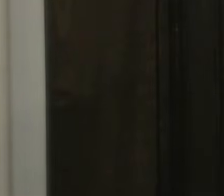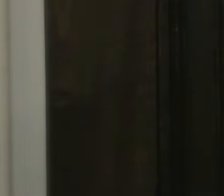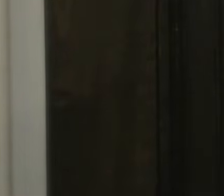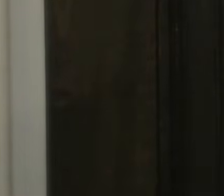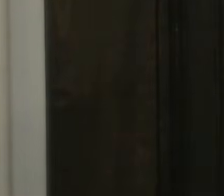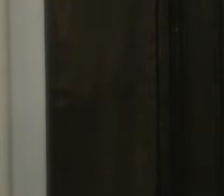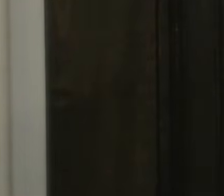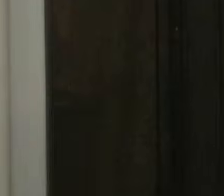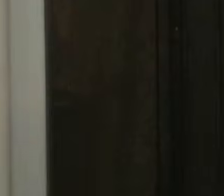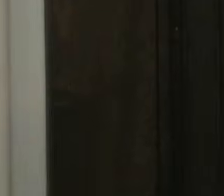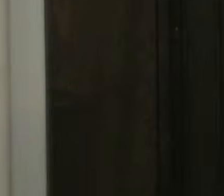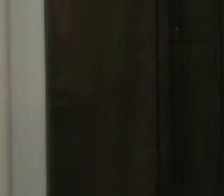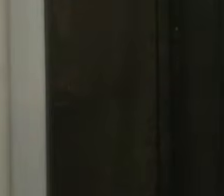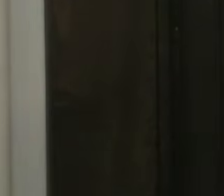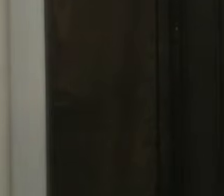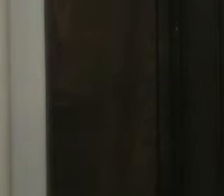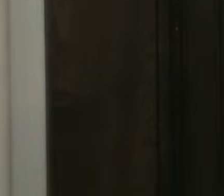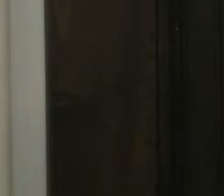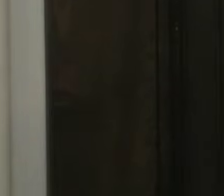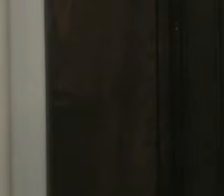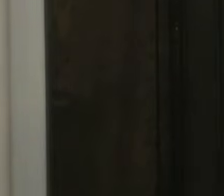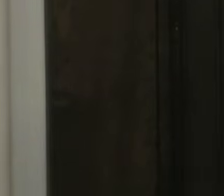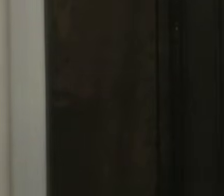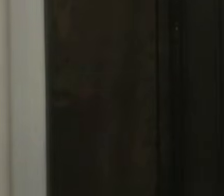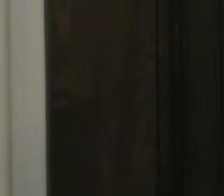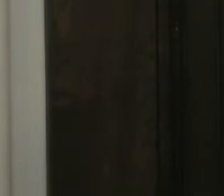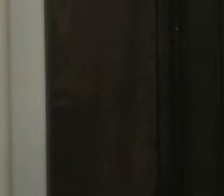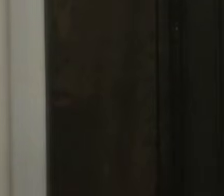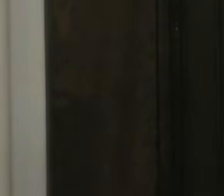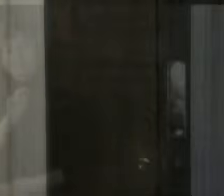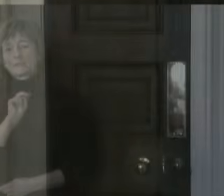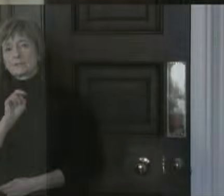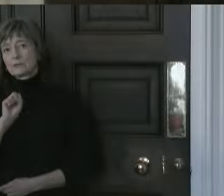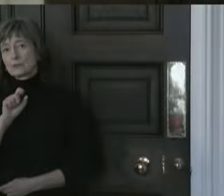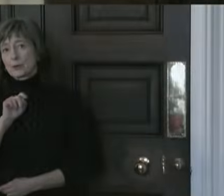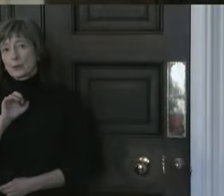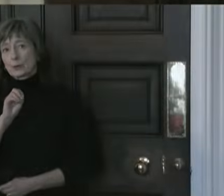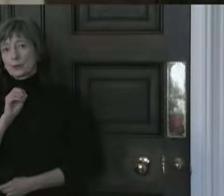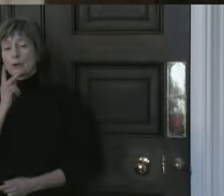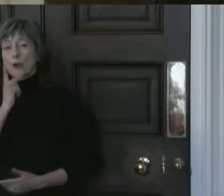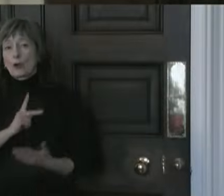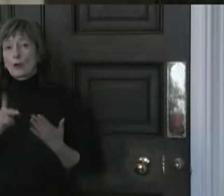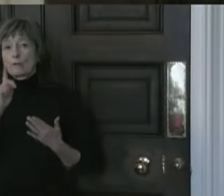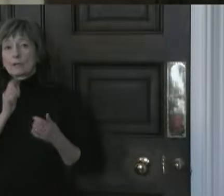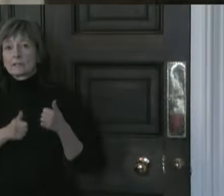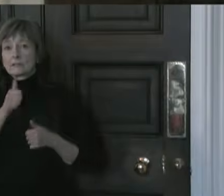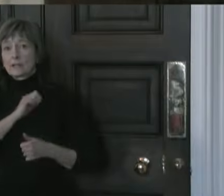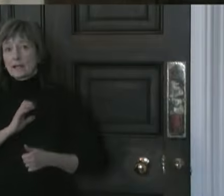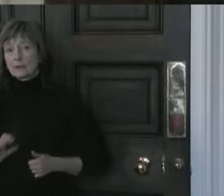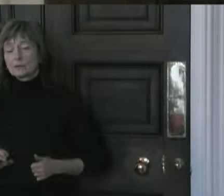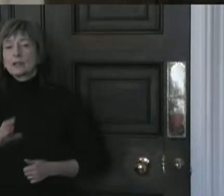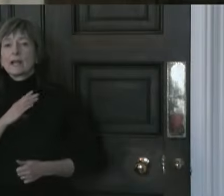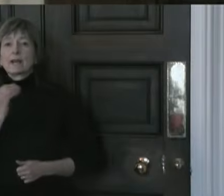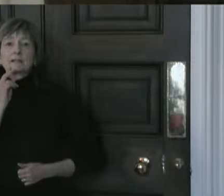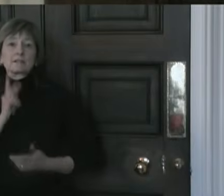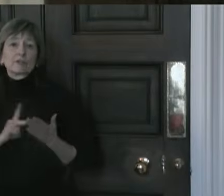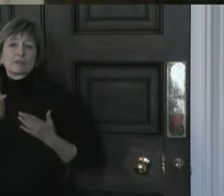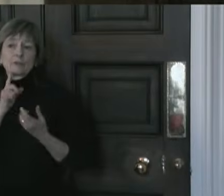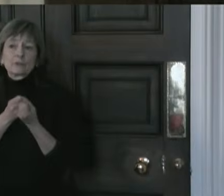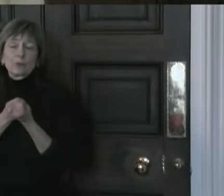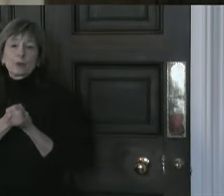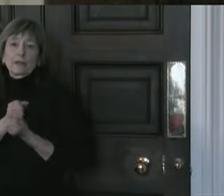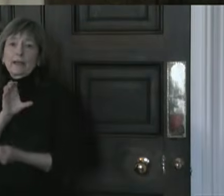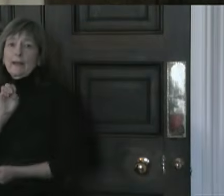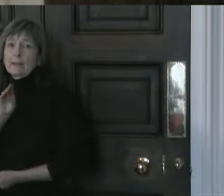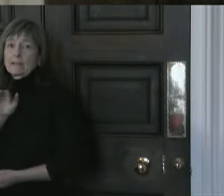Honourable and distinguished guests, my name is Karen Stone, Clerk of the Executive Council and Secretary to Cabinet, and